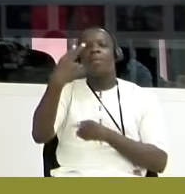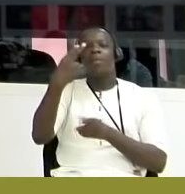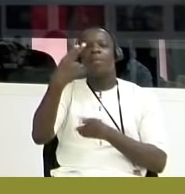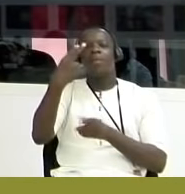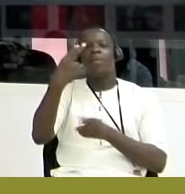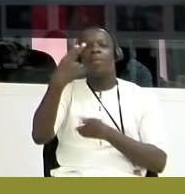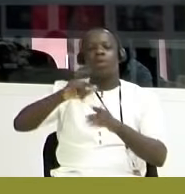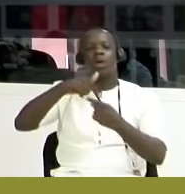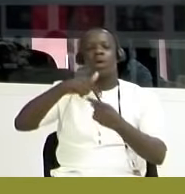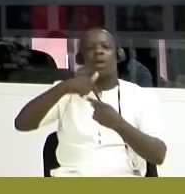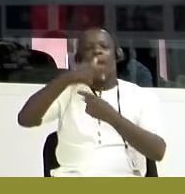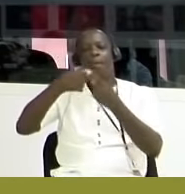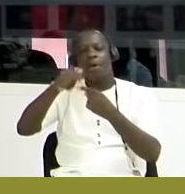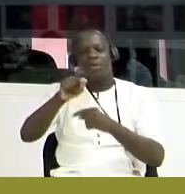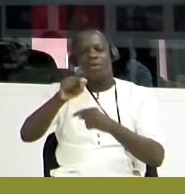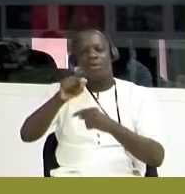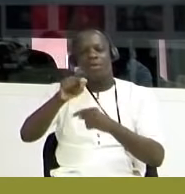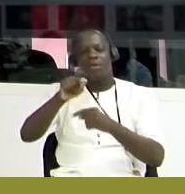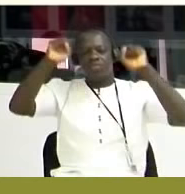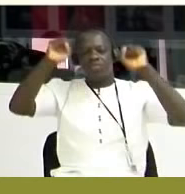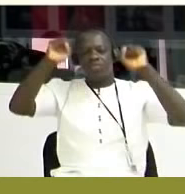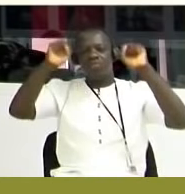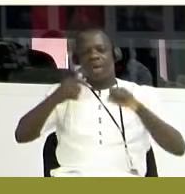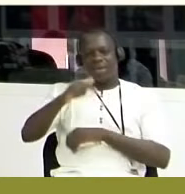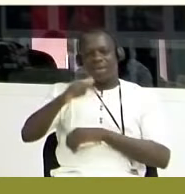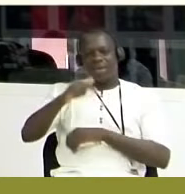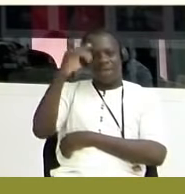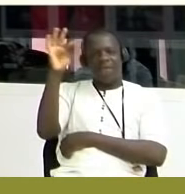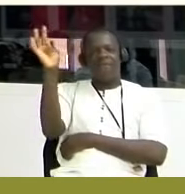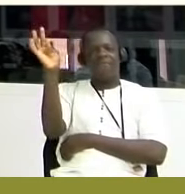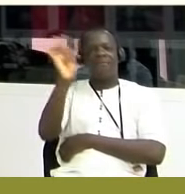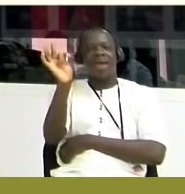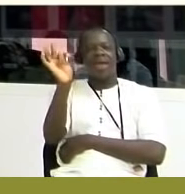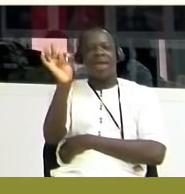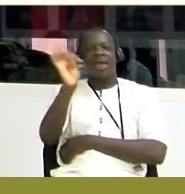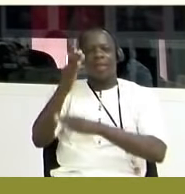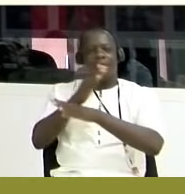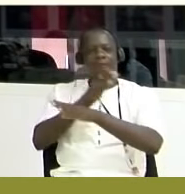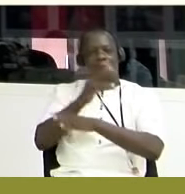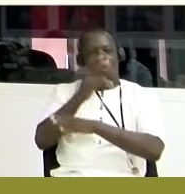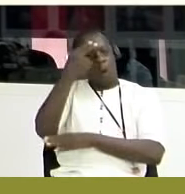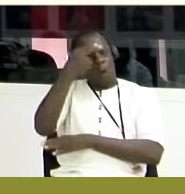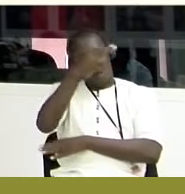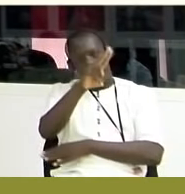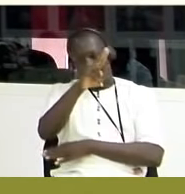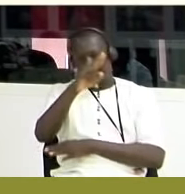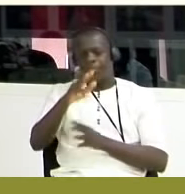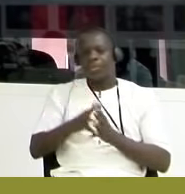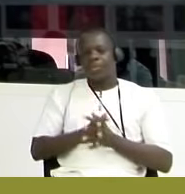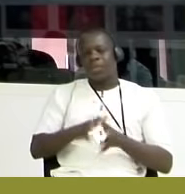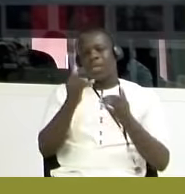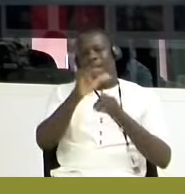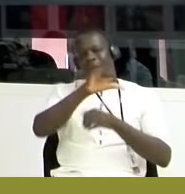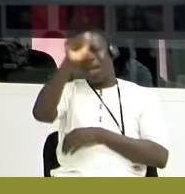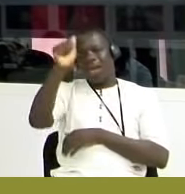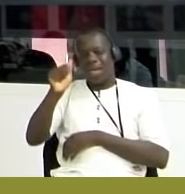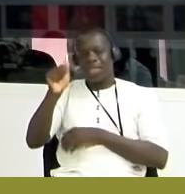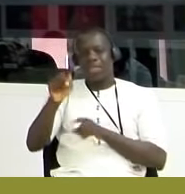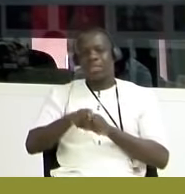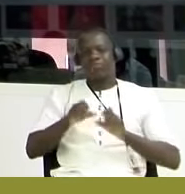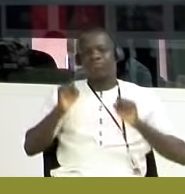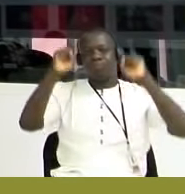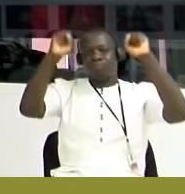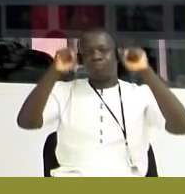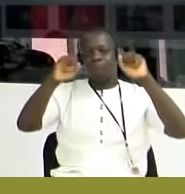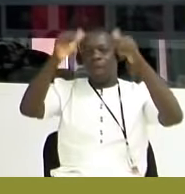think, Friday before closing. And the demonstrations then took place on the Monday, correct? Yes, exactly. Who